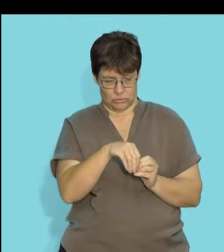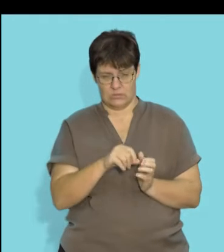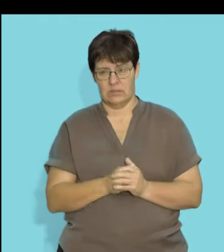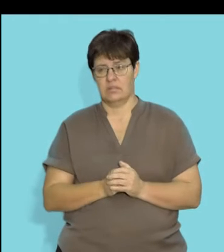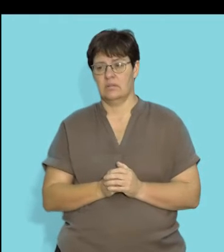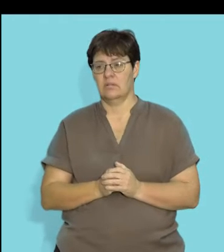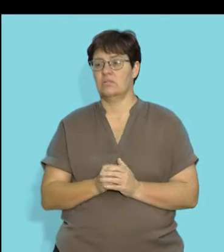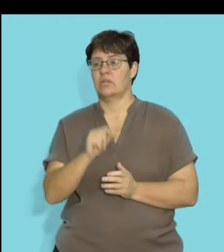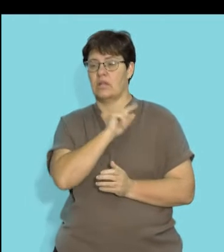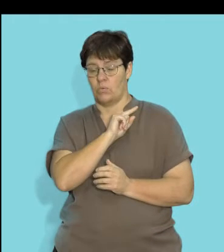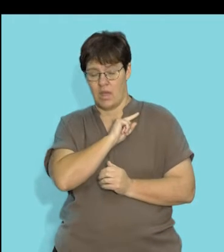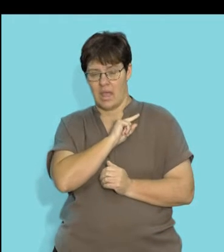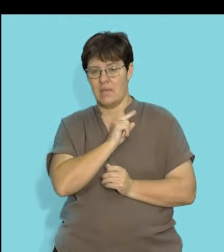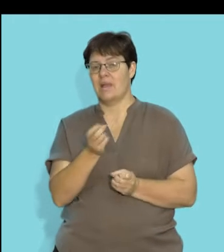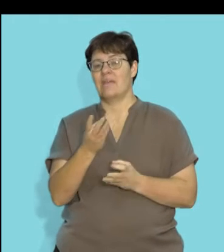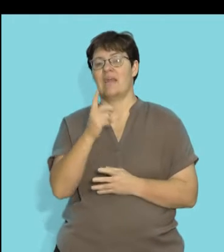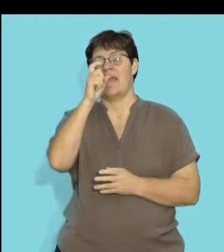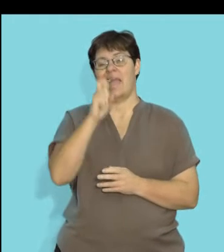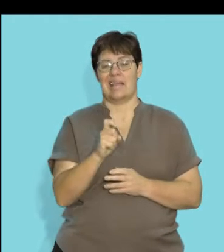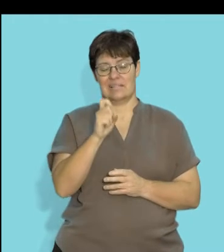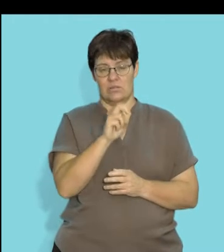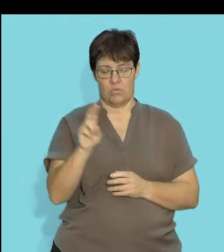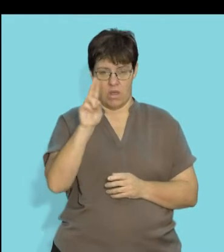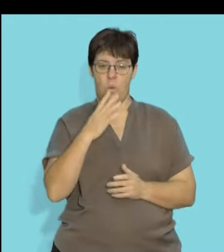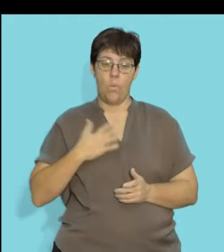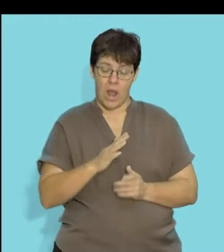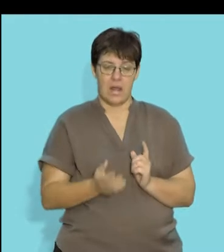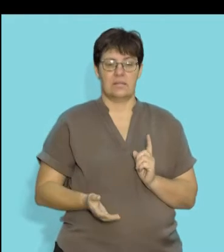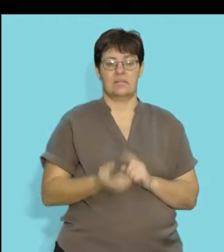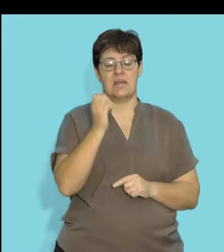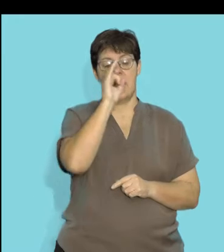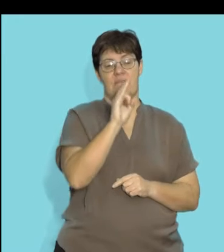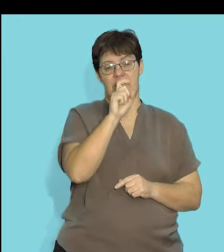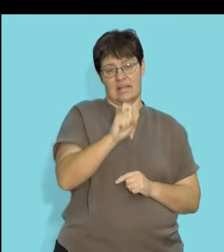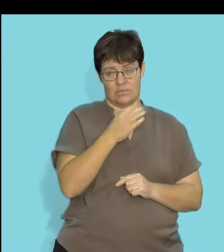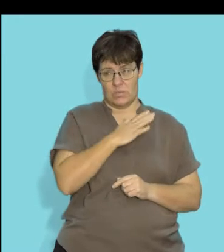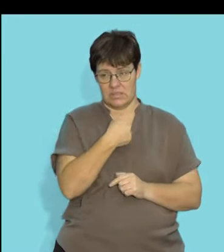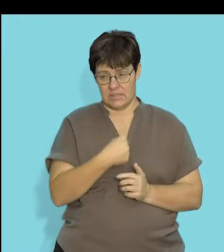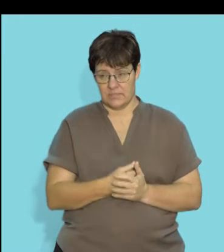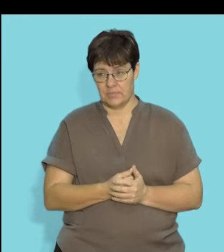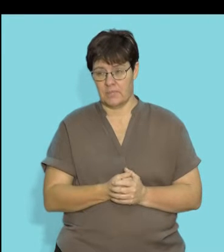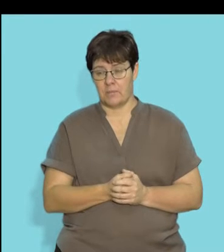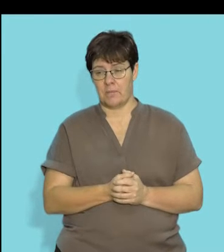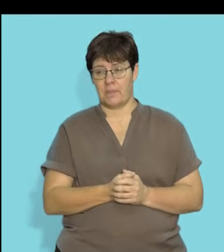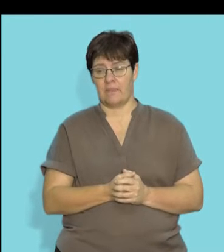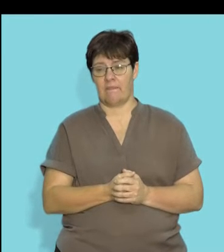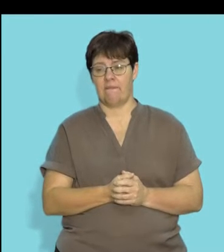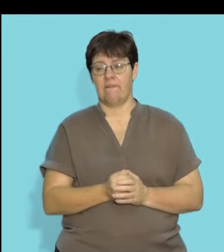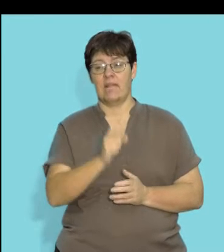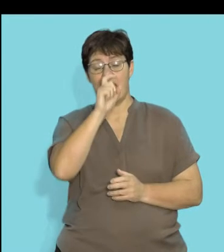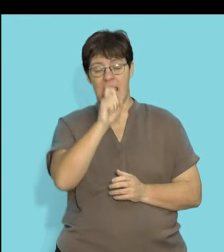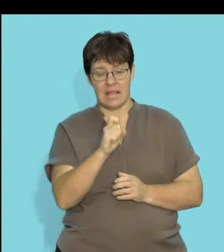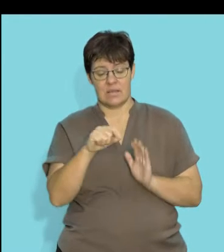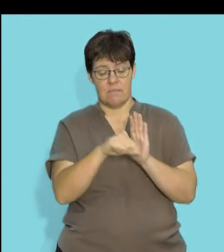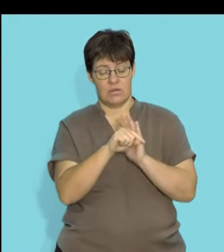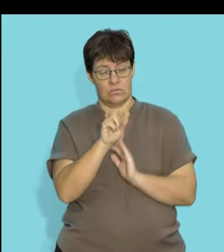input value, right? So that's why I only give you the x values. I want you to find the f of x. So